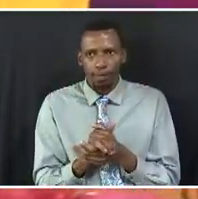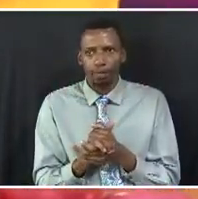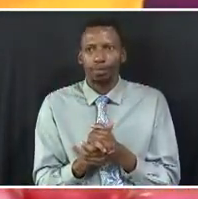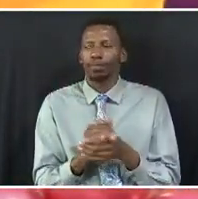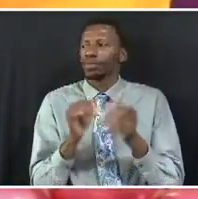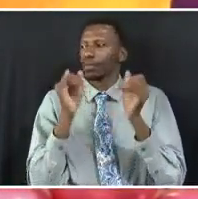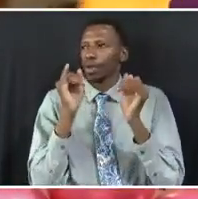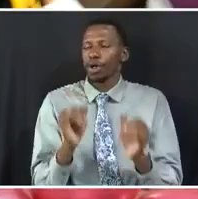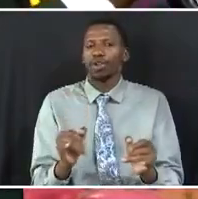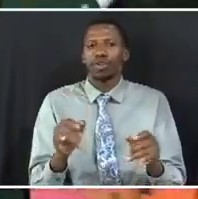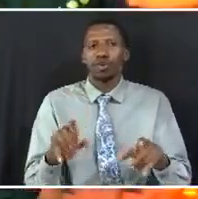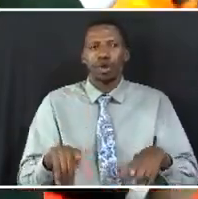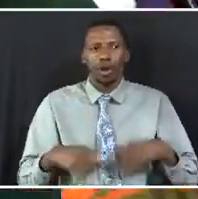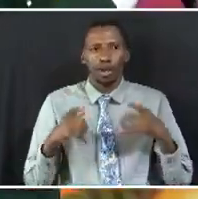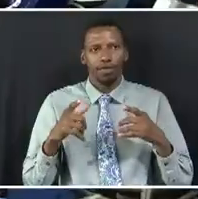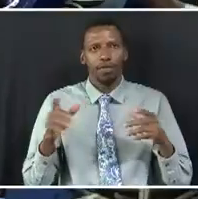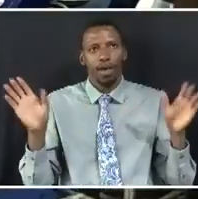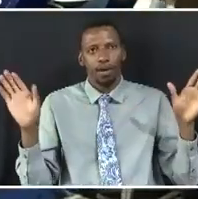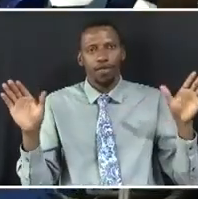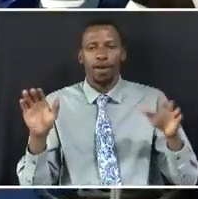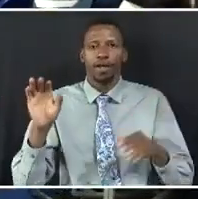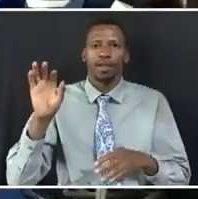New Life, flying Marines,